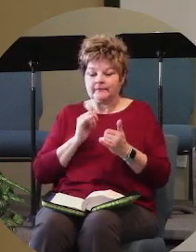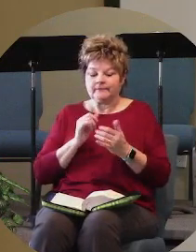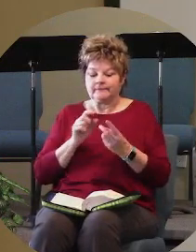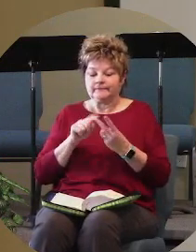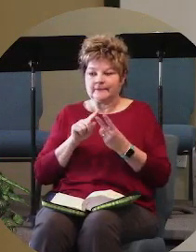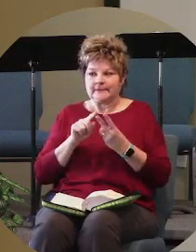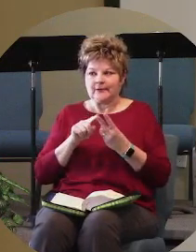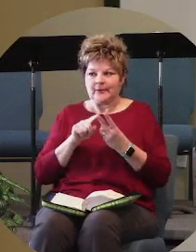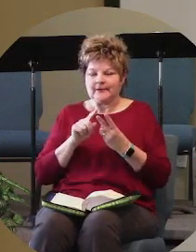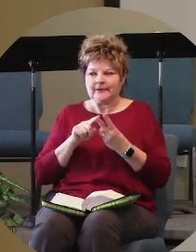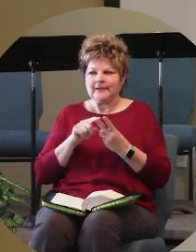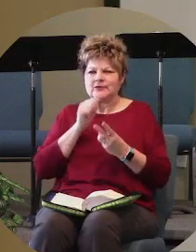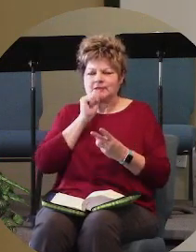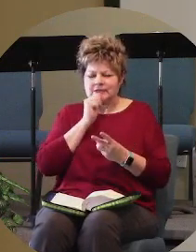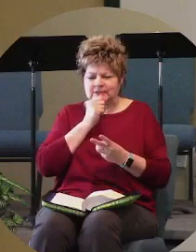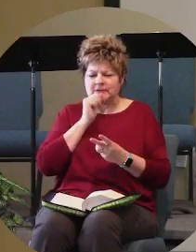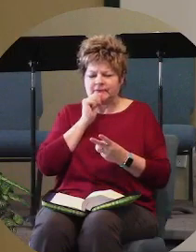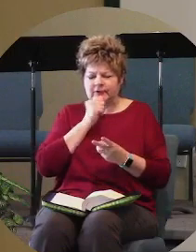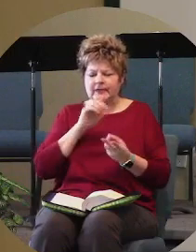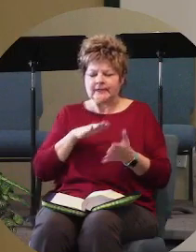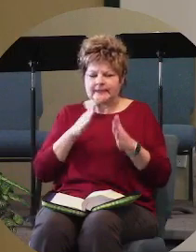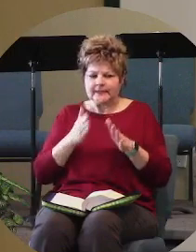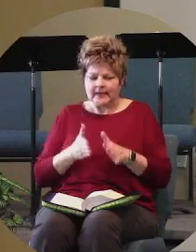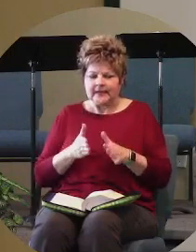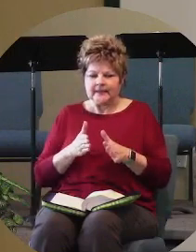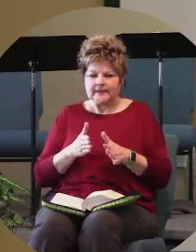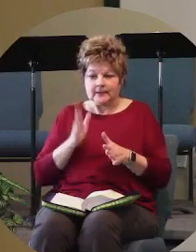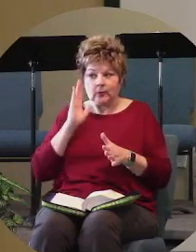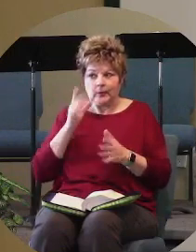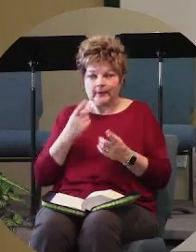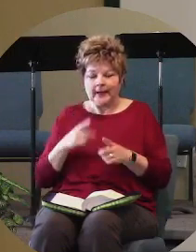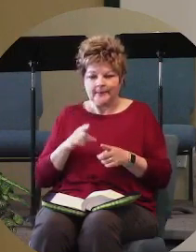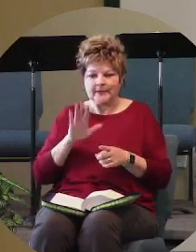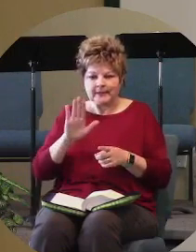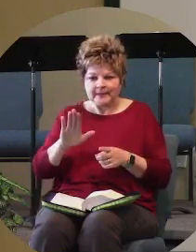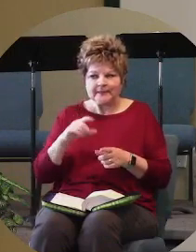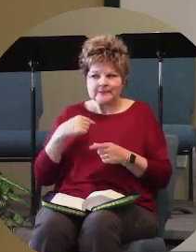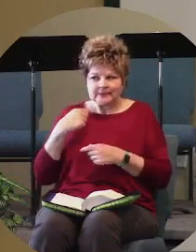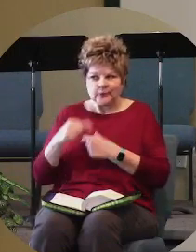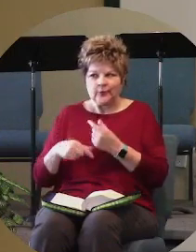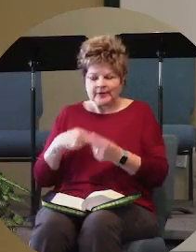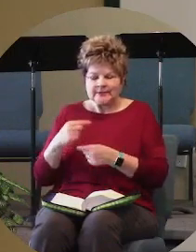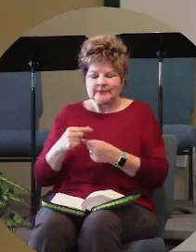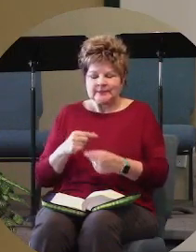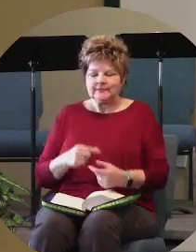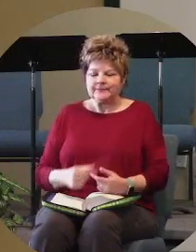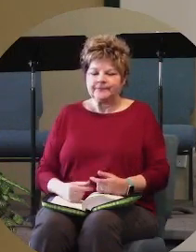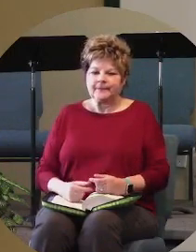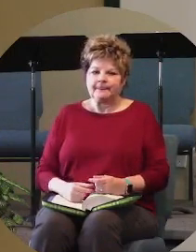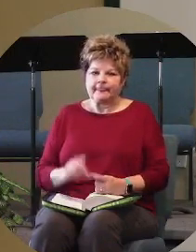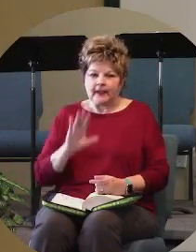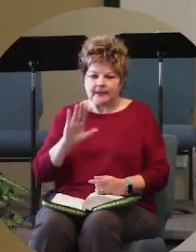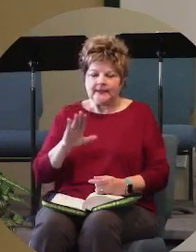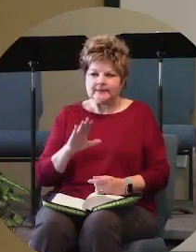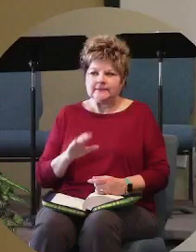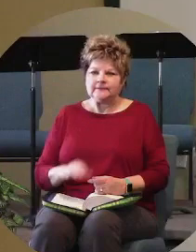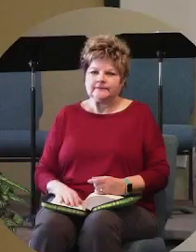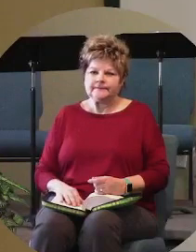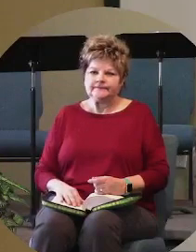a suffering, a dying that certainly was going to take place in his generation, in his